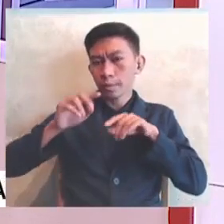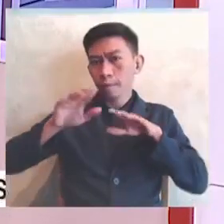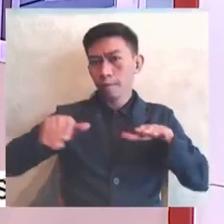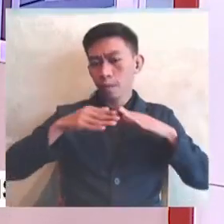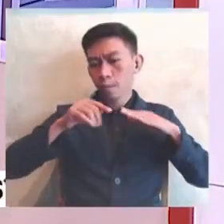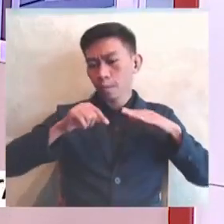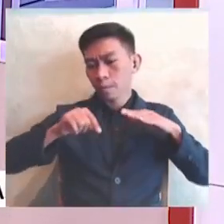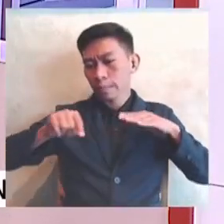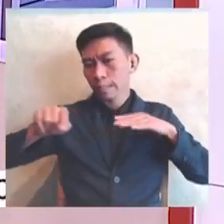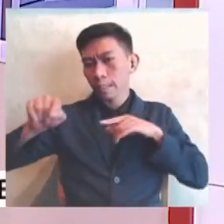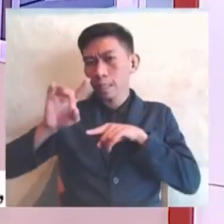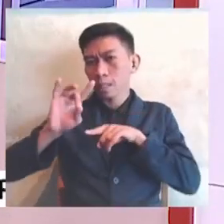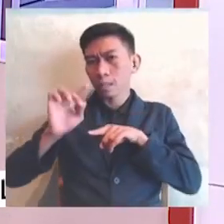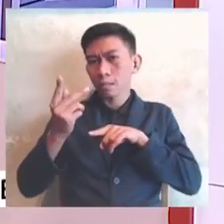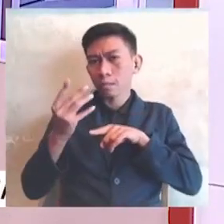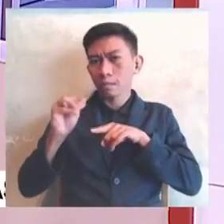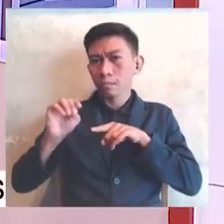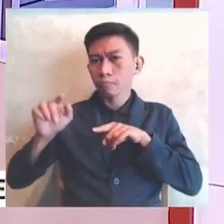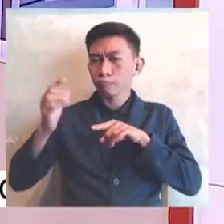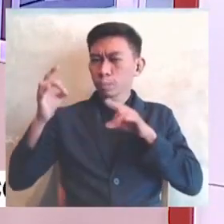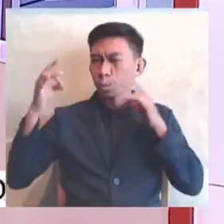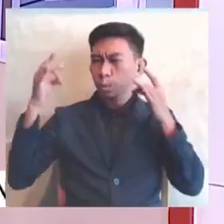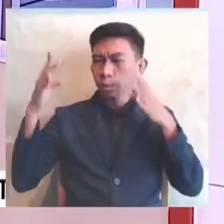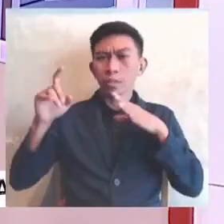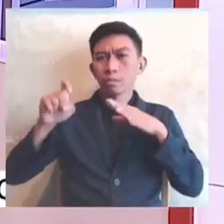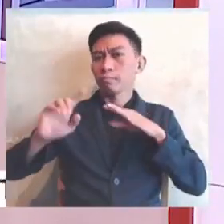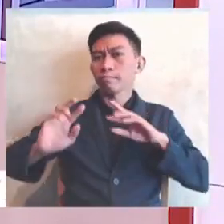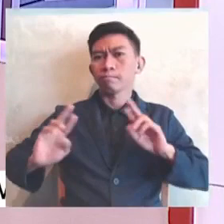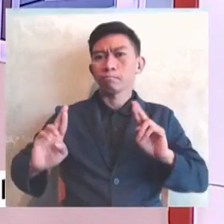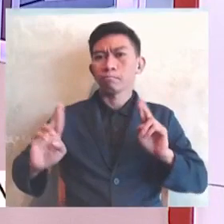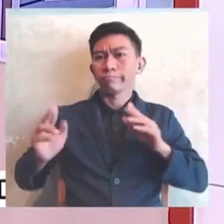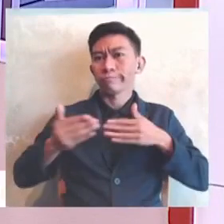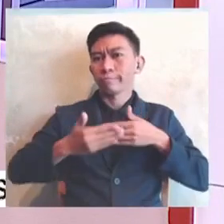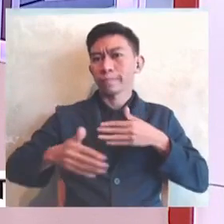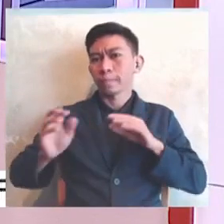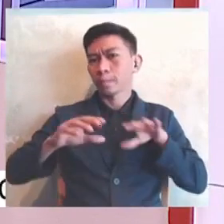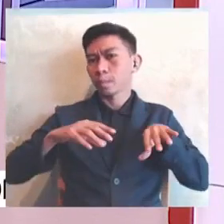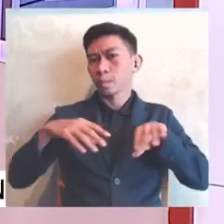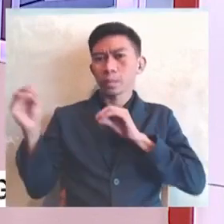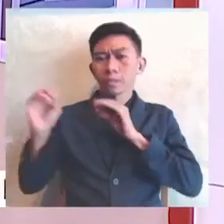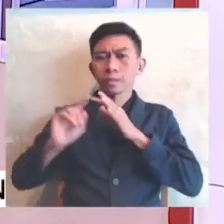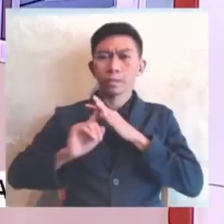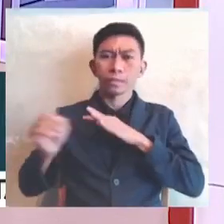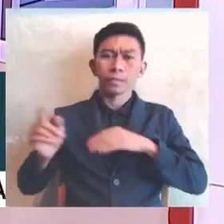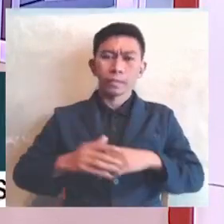for possible evacuation. Our very own Irene Perol now joins us with details. Irene, over to you.